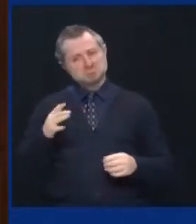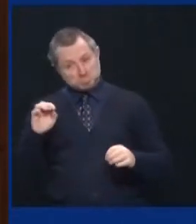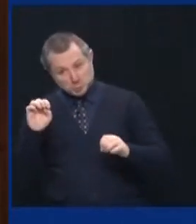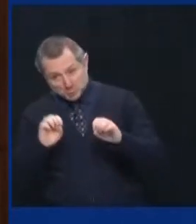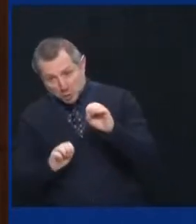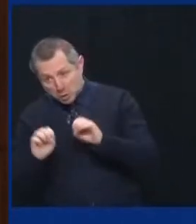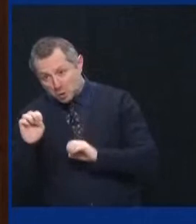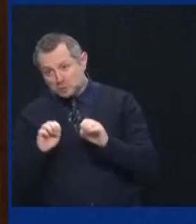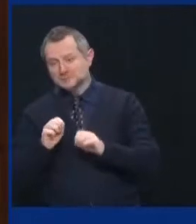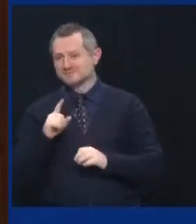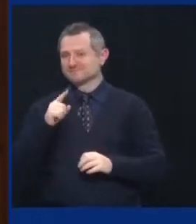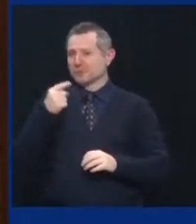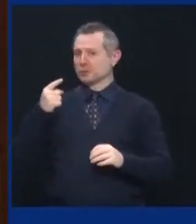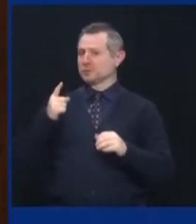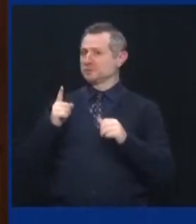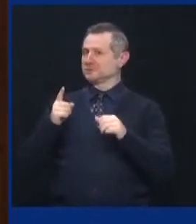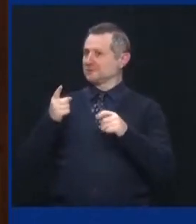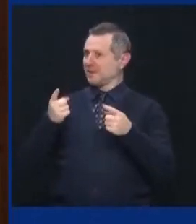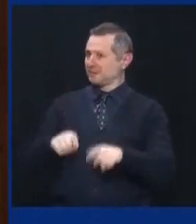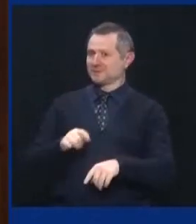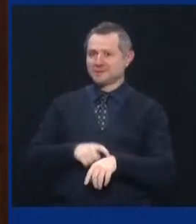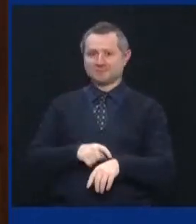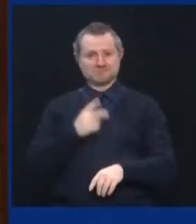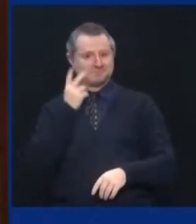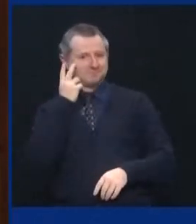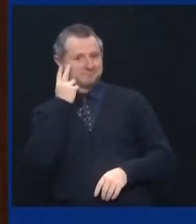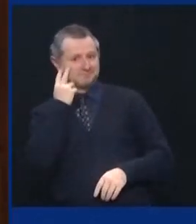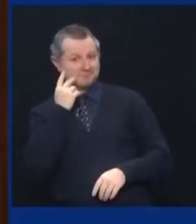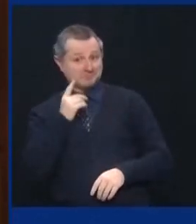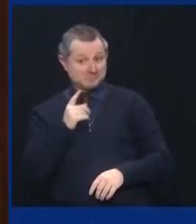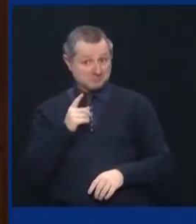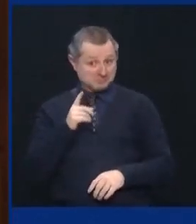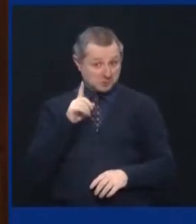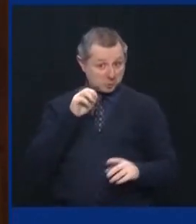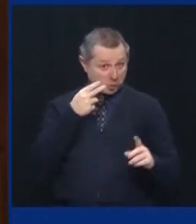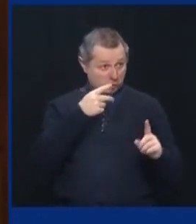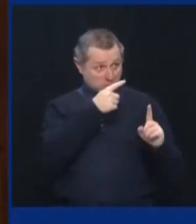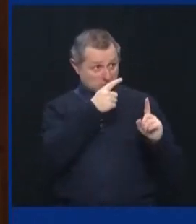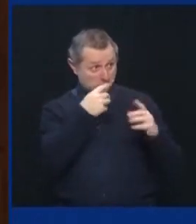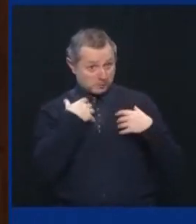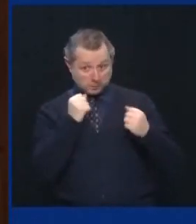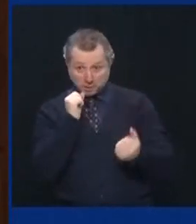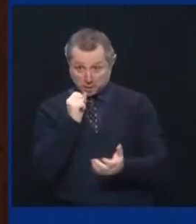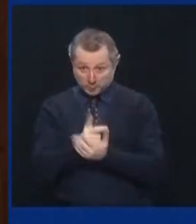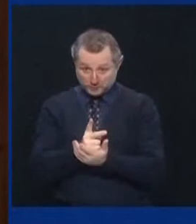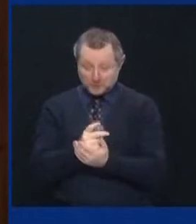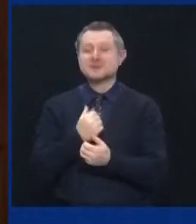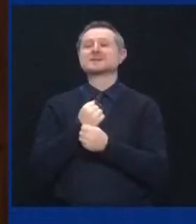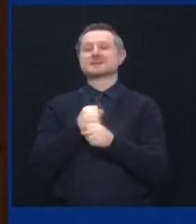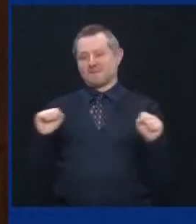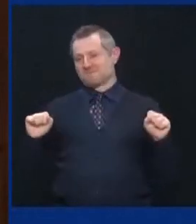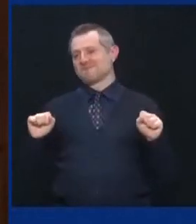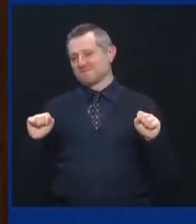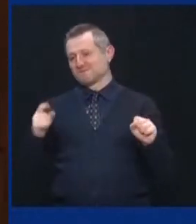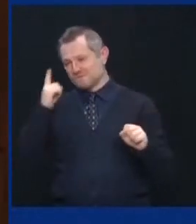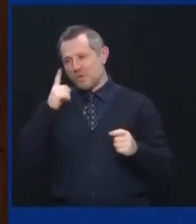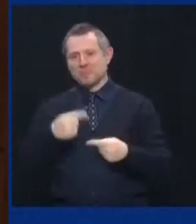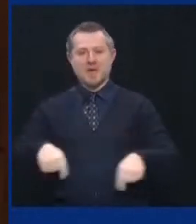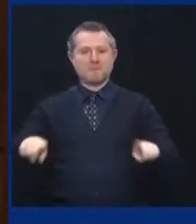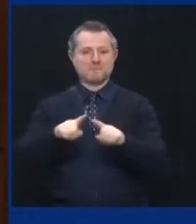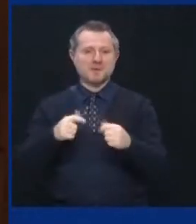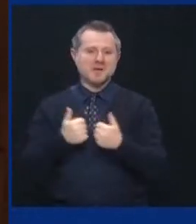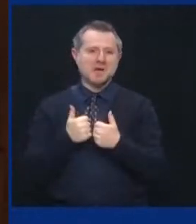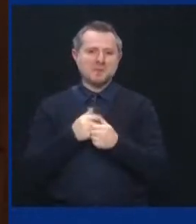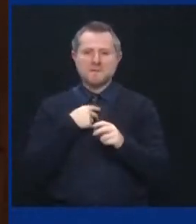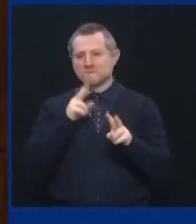this plan that's been approved by the Department of Health is the safest way to conduct this, and we look forward